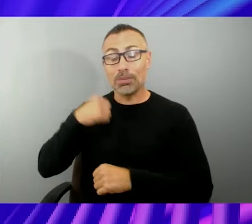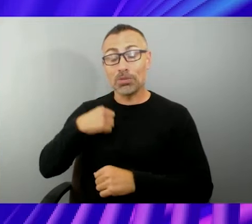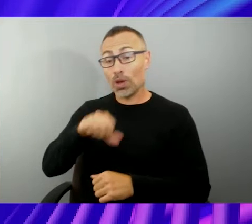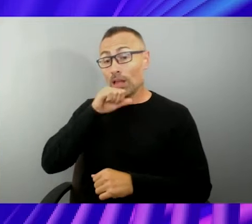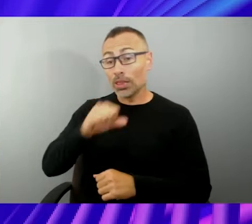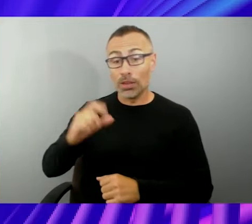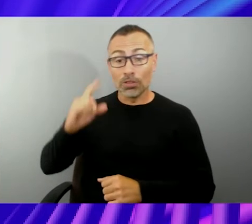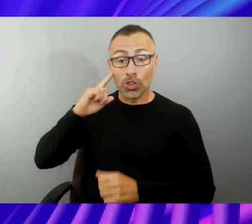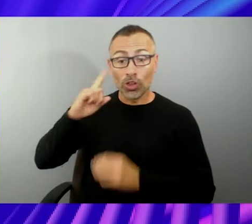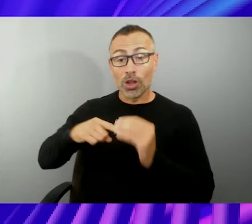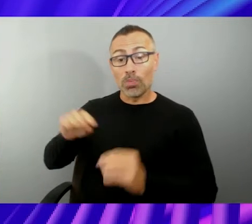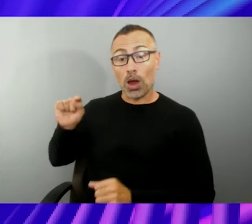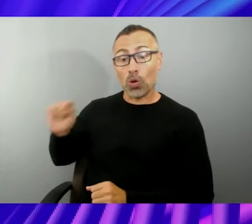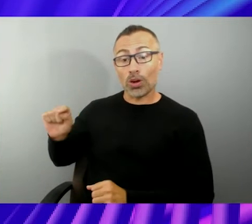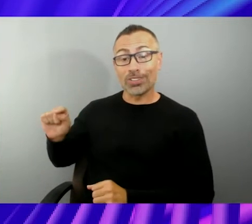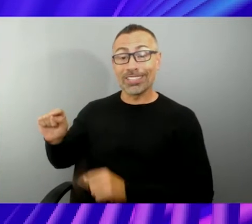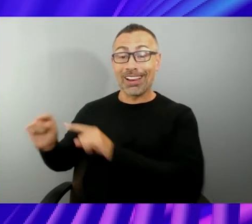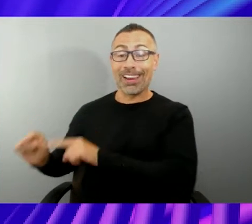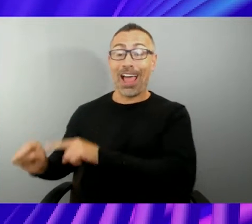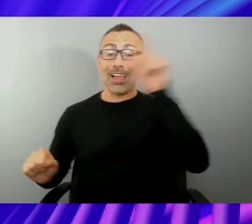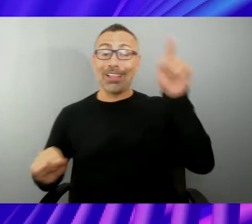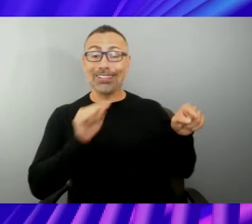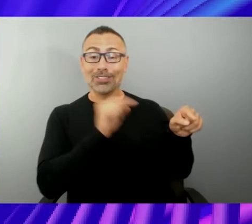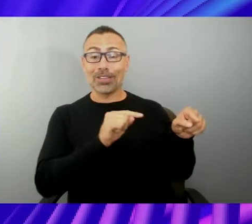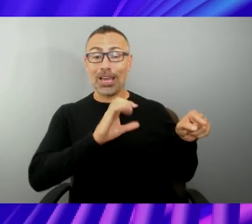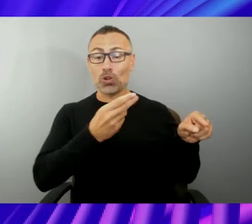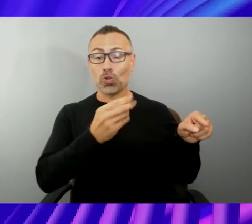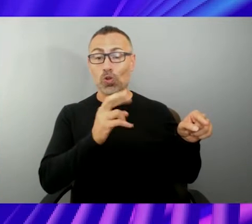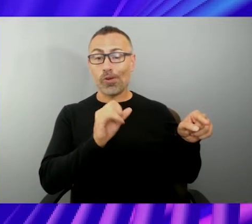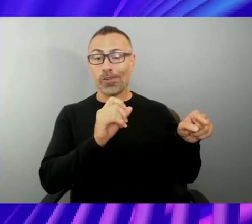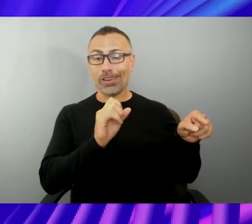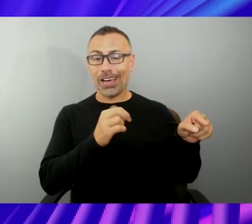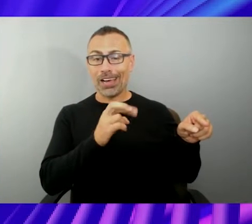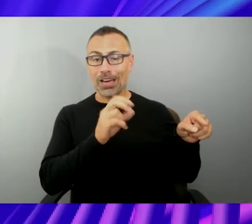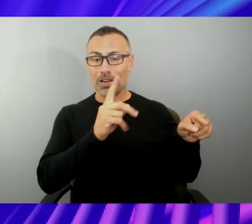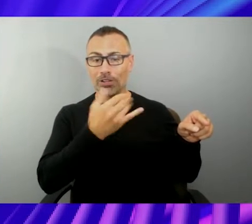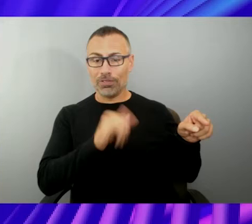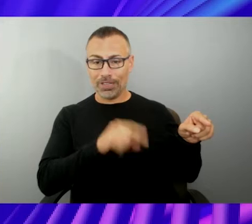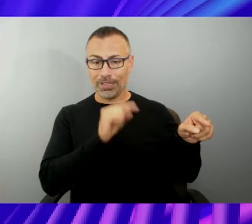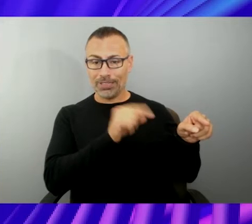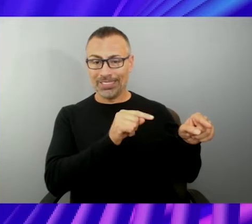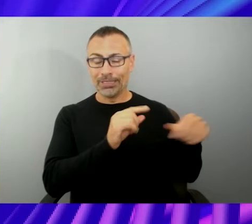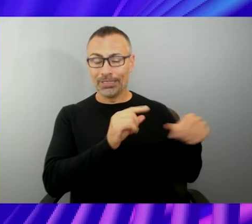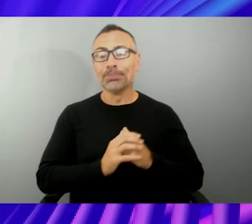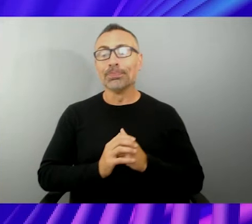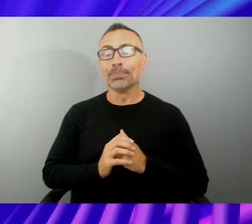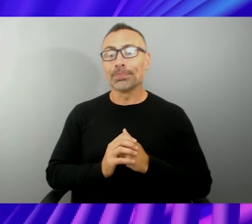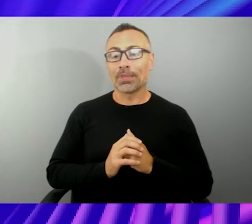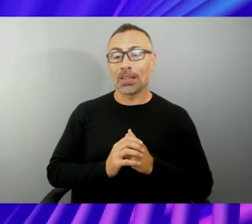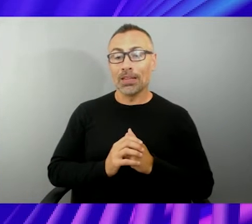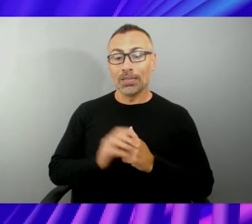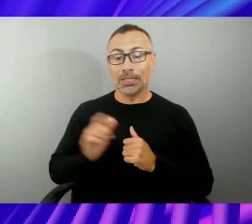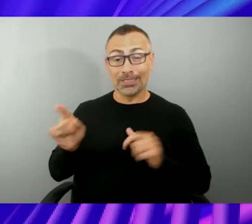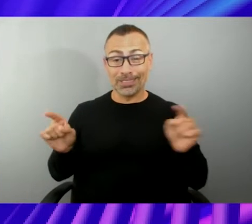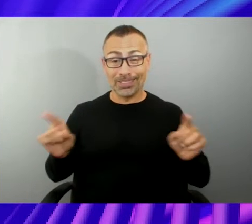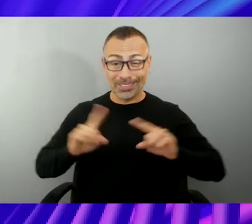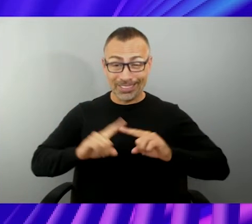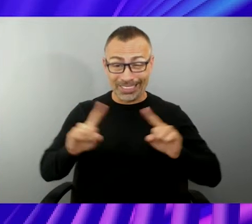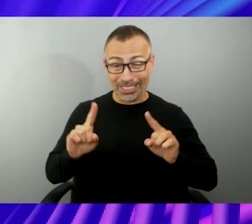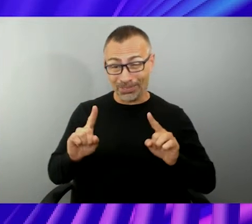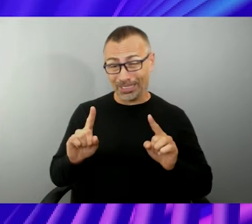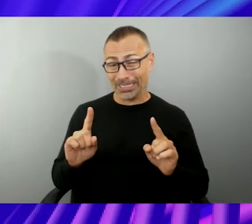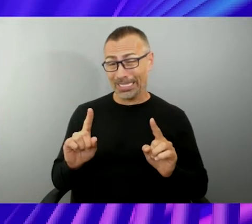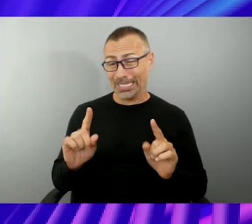context. What about choreography? So there is a very small, subtle difference between orchestration and choreography, but an important one.